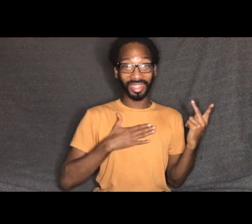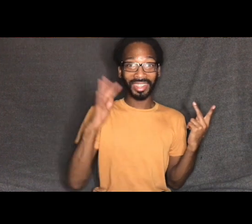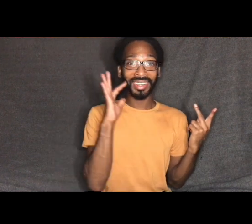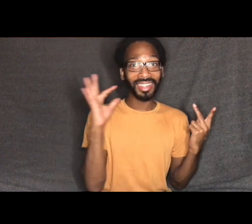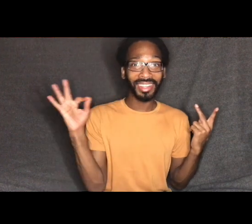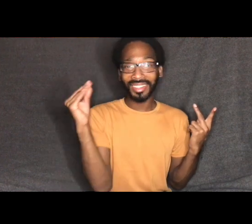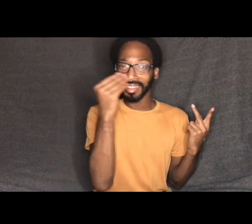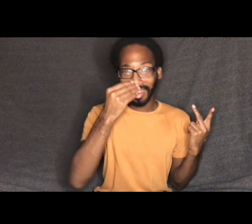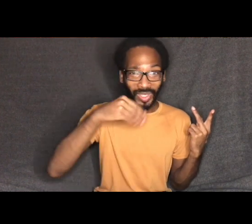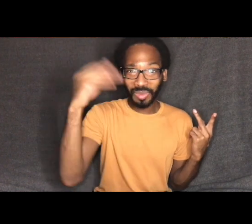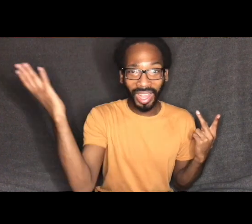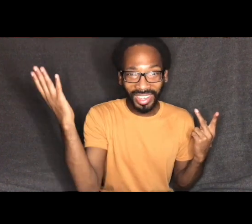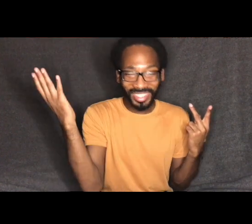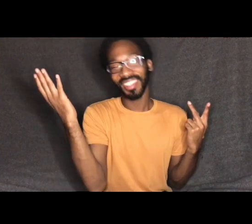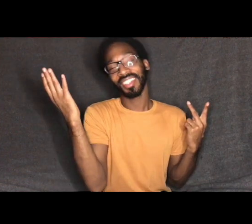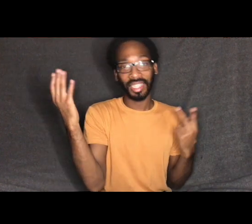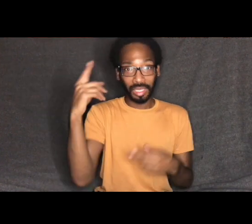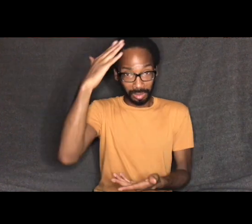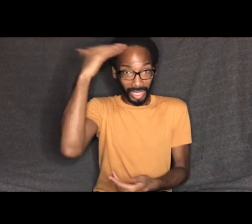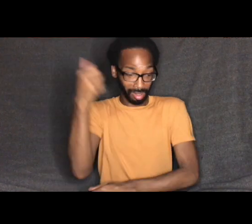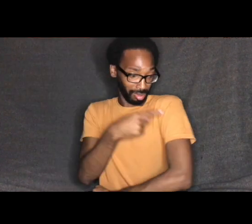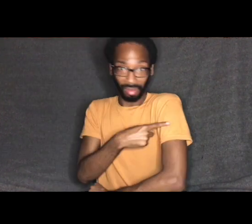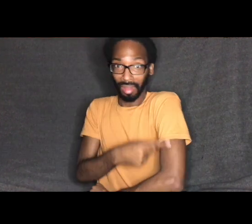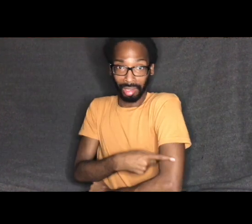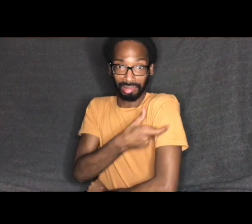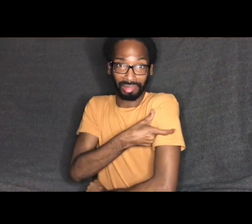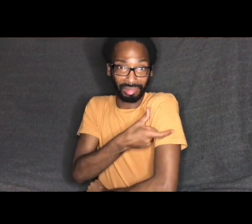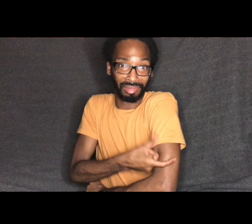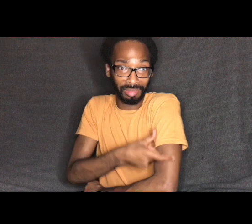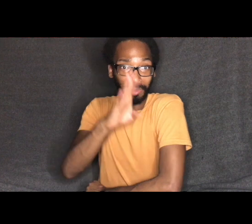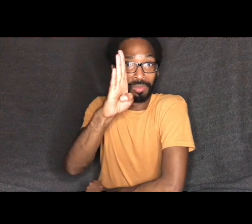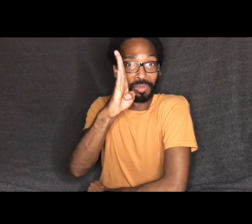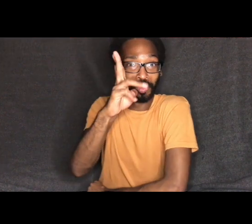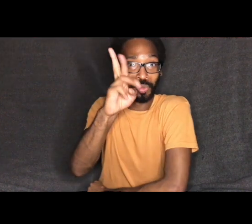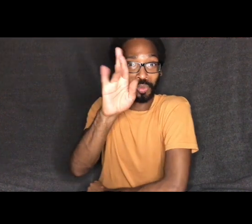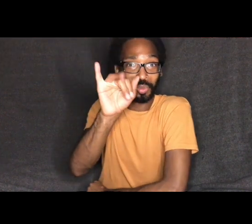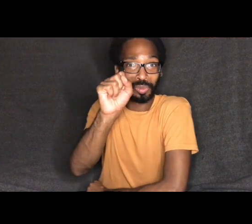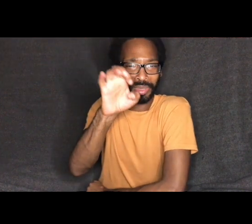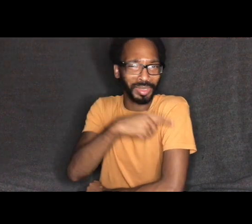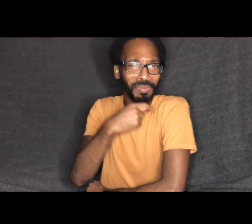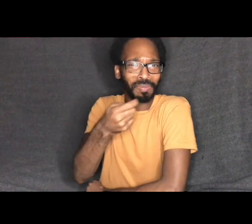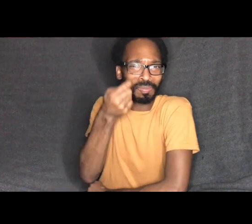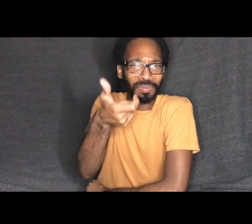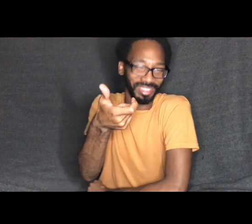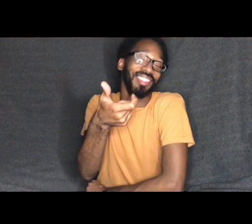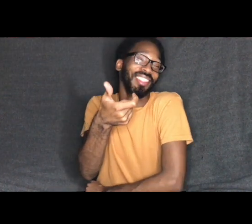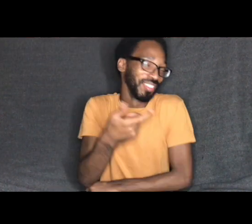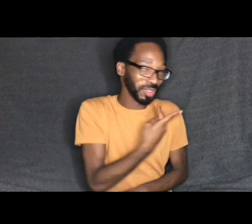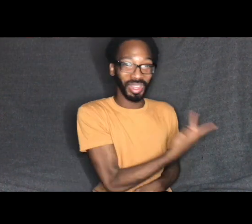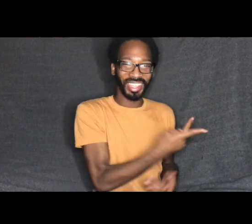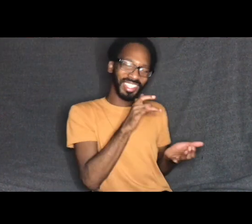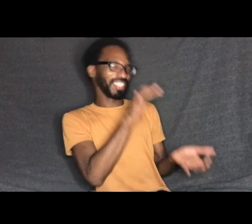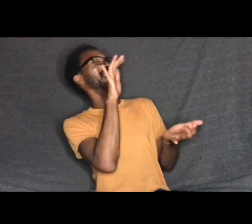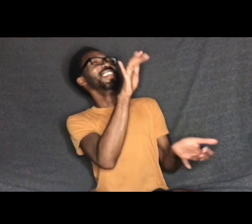confused. But me and my feline won't care a bit, cause we aren't